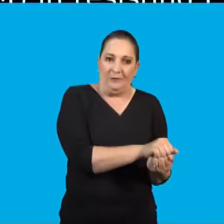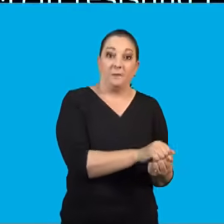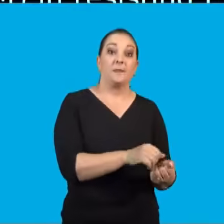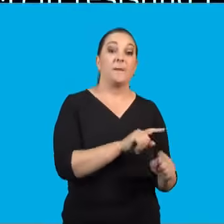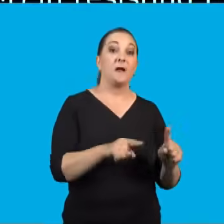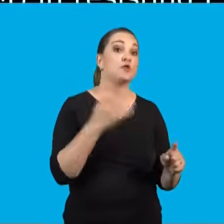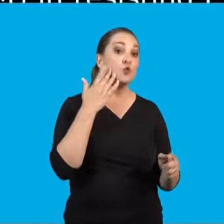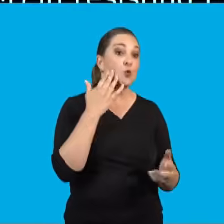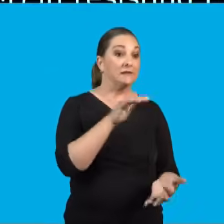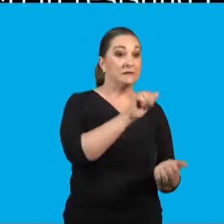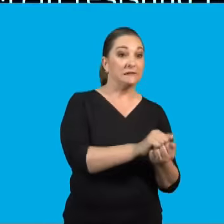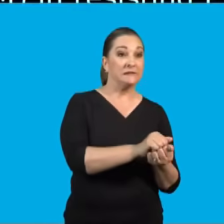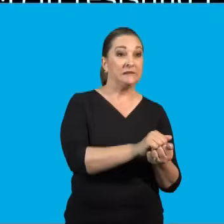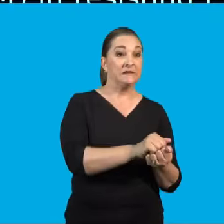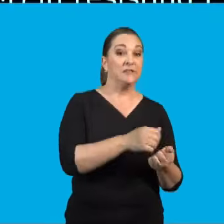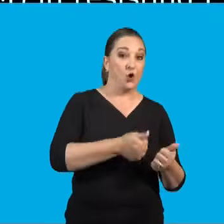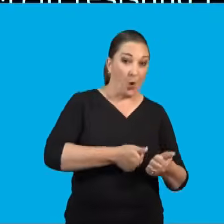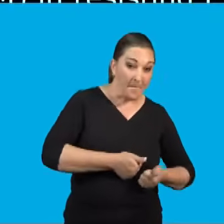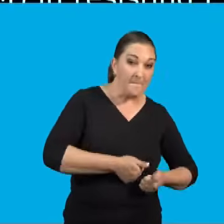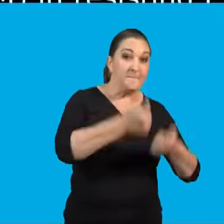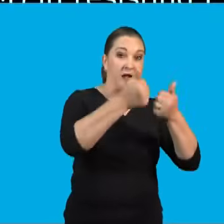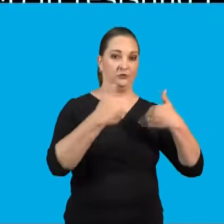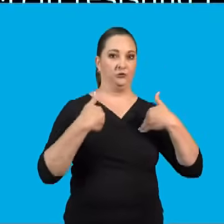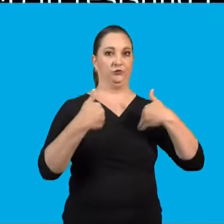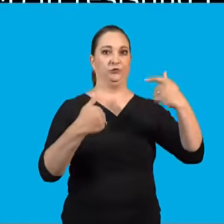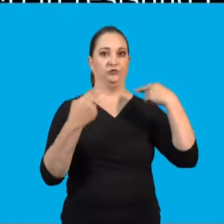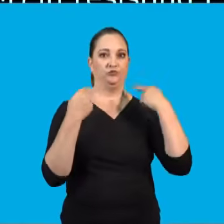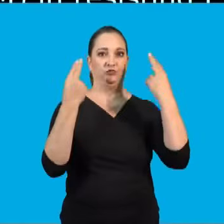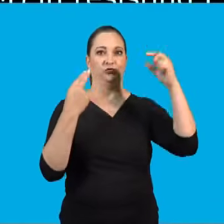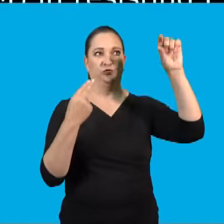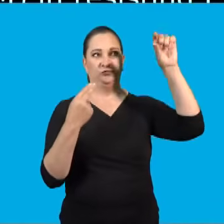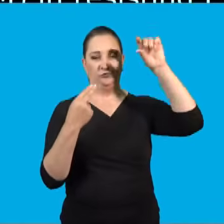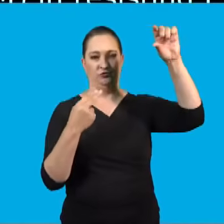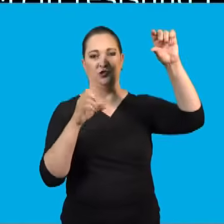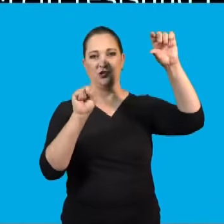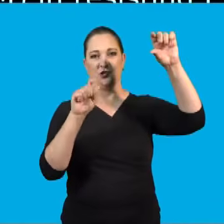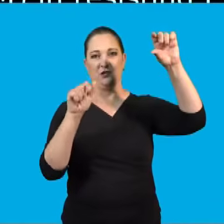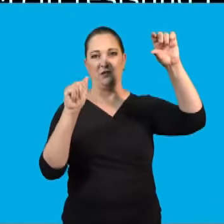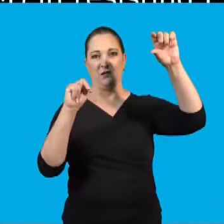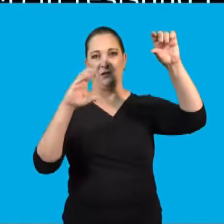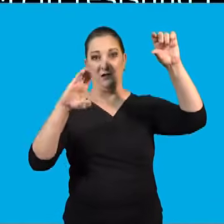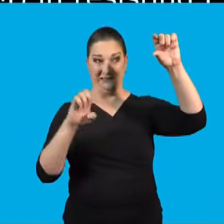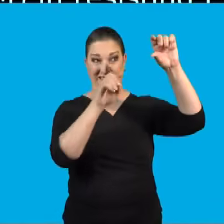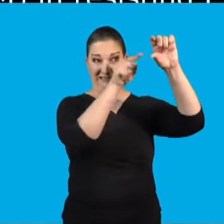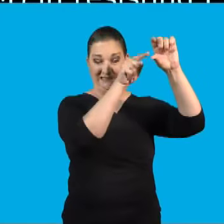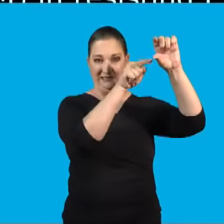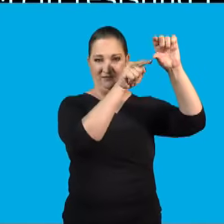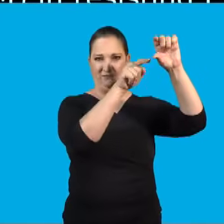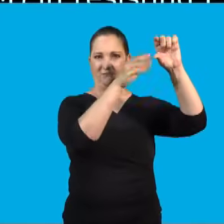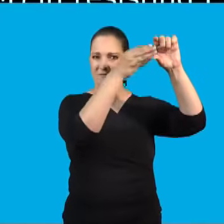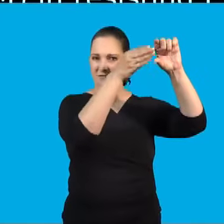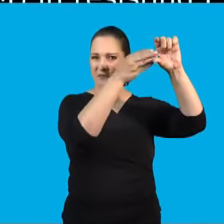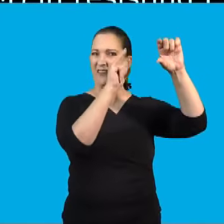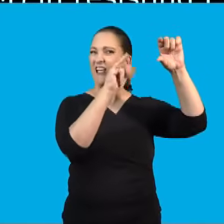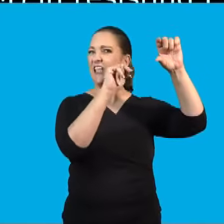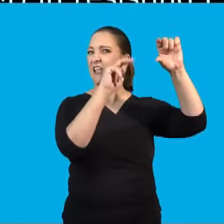you're summing up, you need to go back to the stance as well. You can't move away. If in your introduction you said to a large extent,